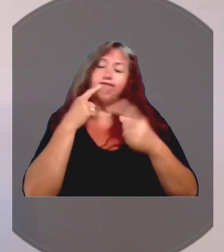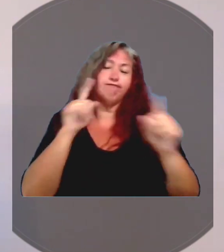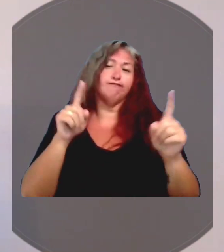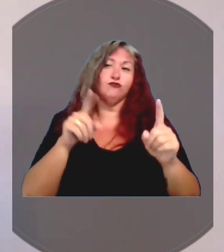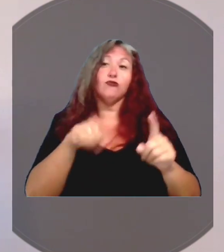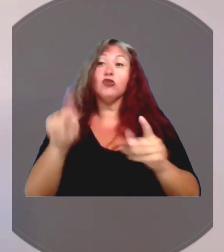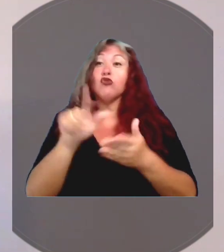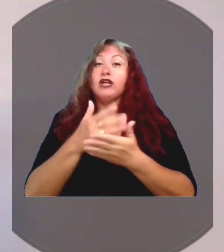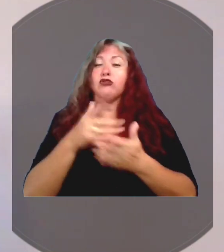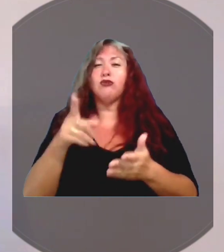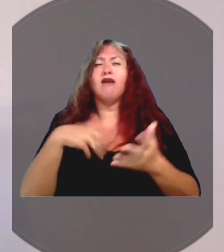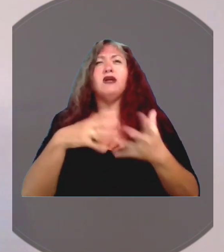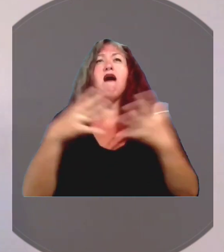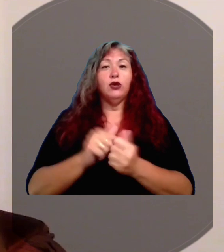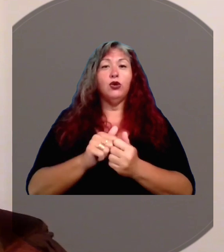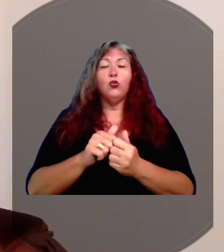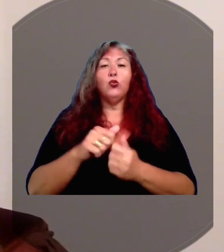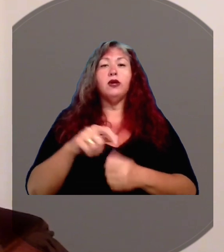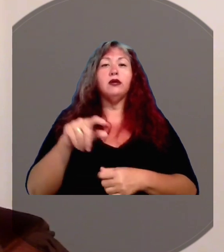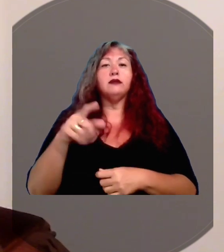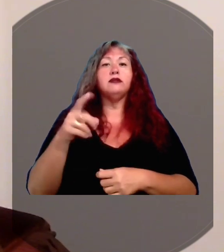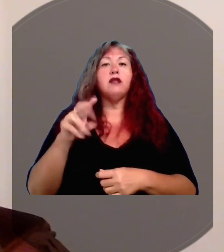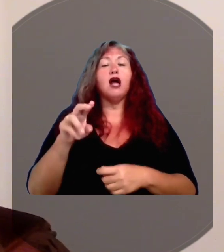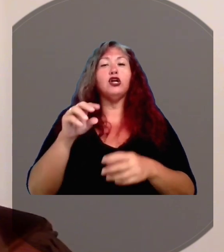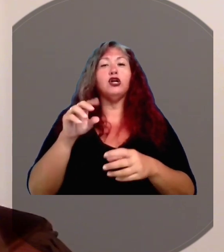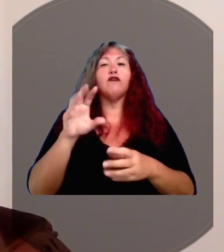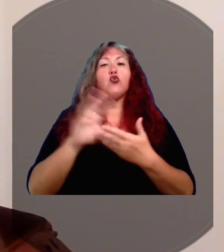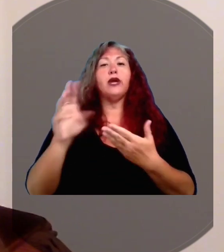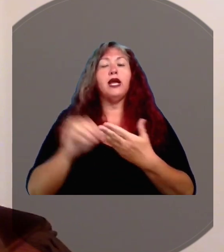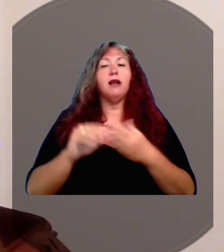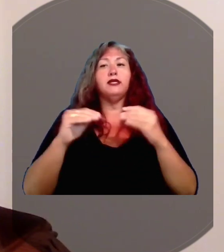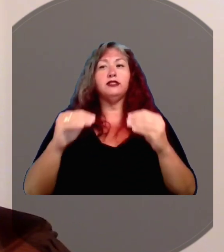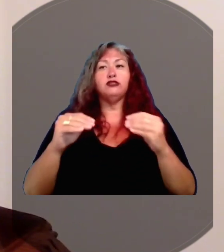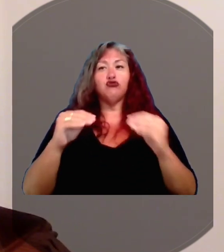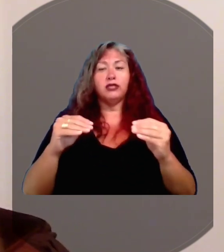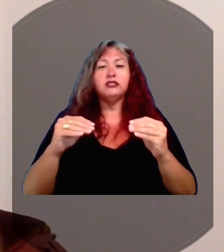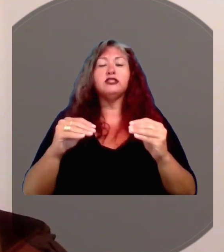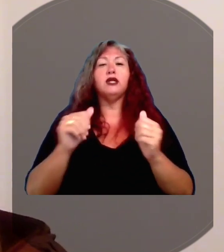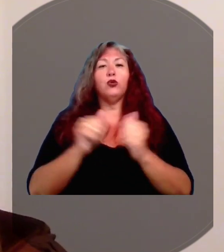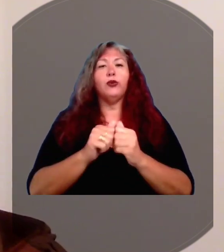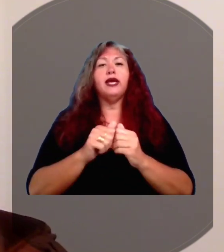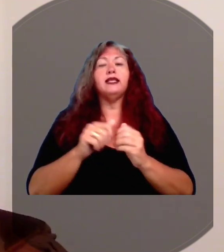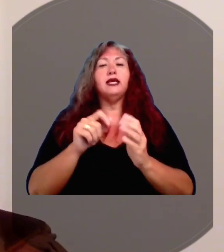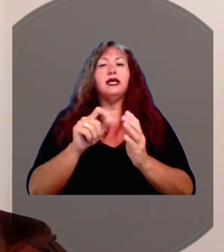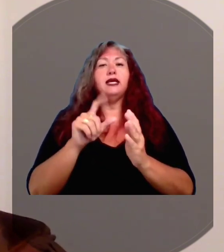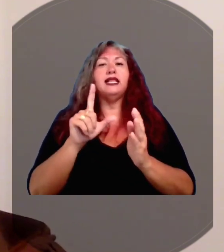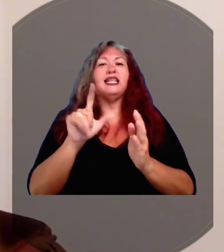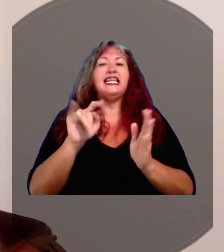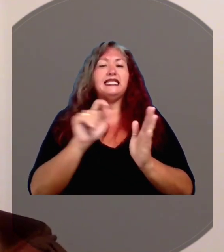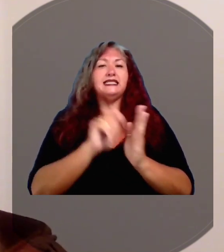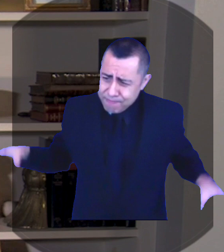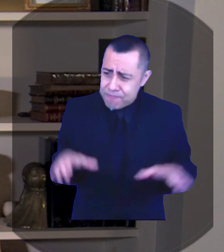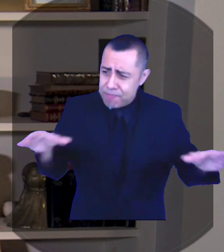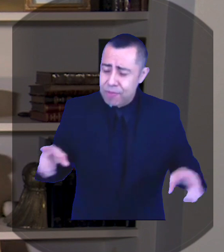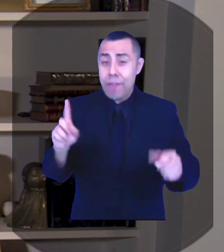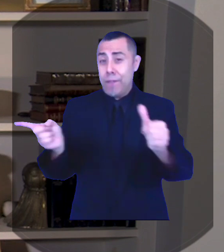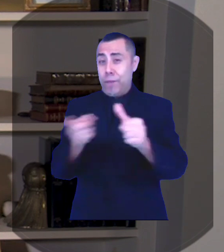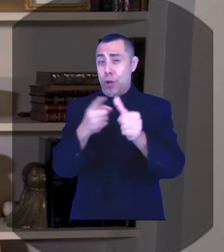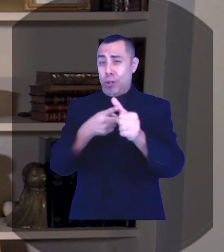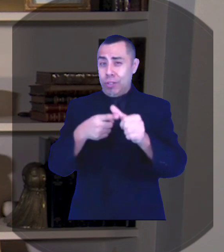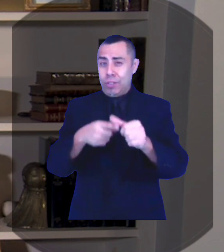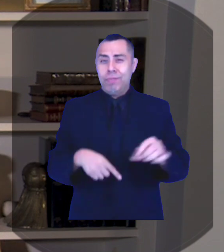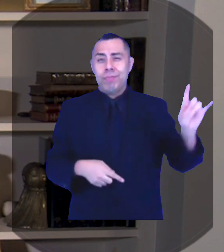honor you. I mentioned that the work of education and health is more vital than ever. Disrupting education and